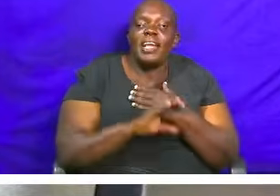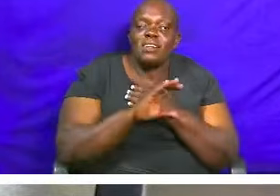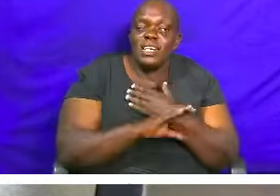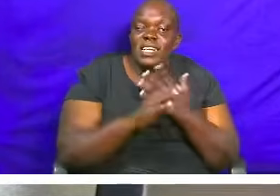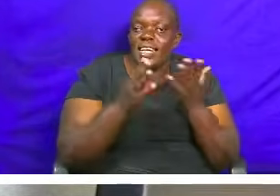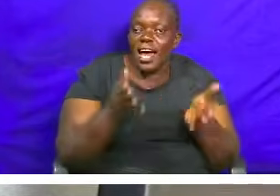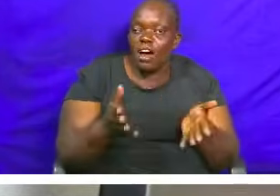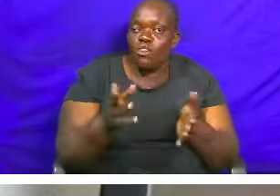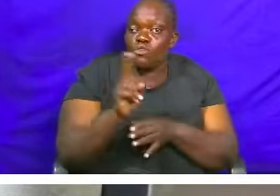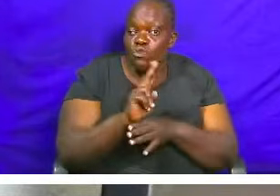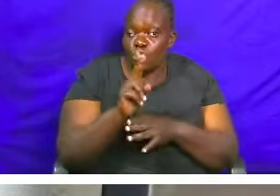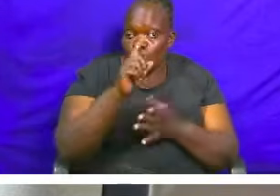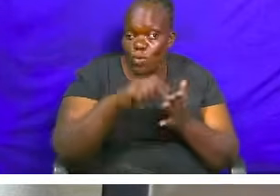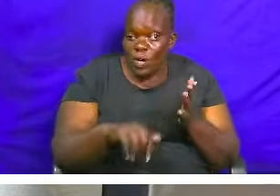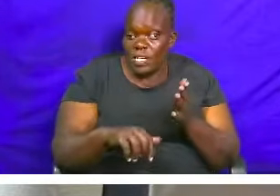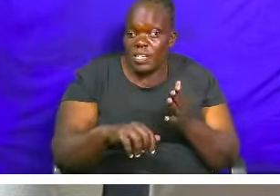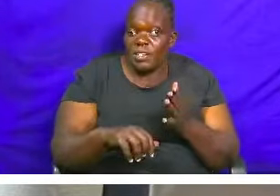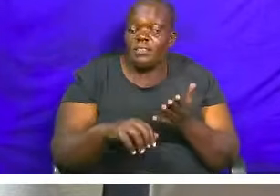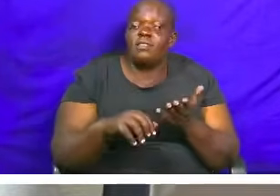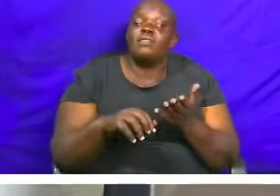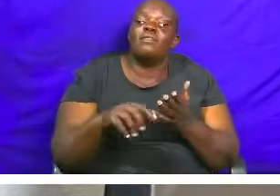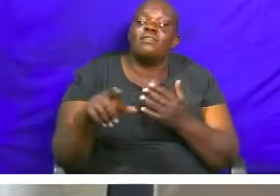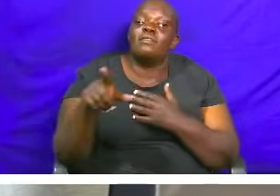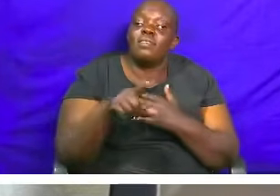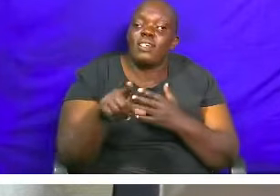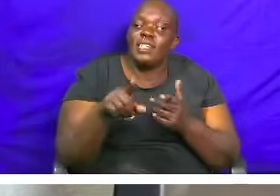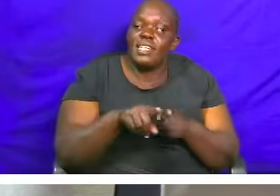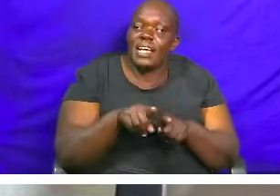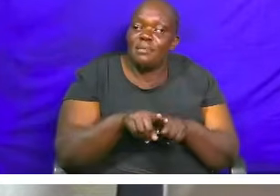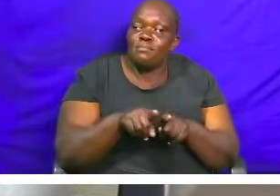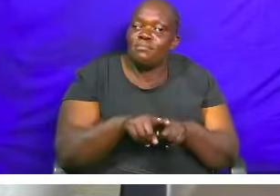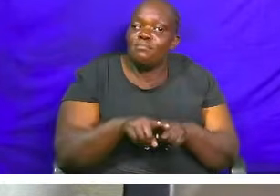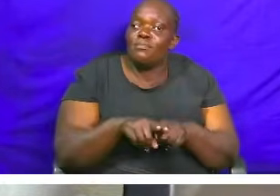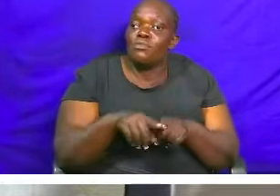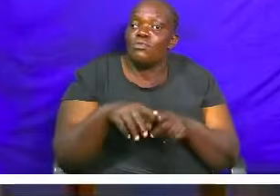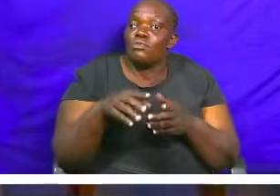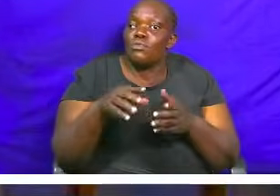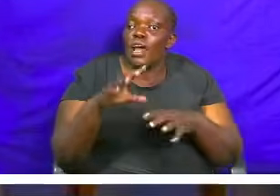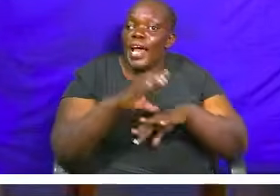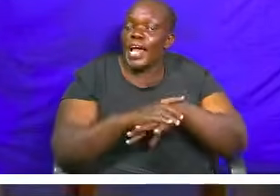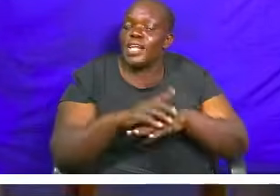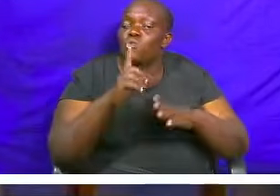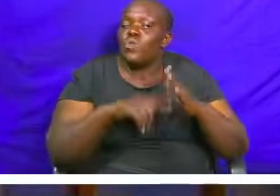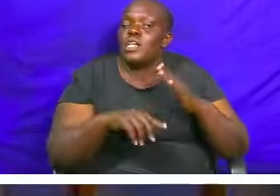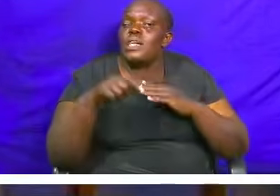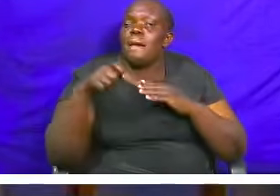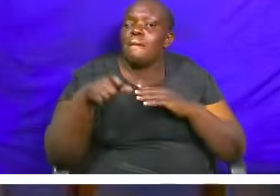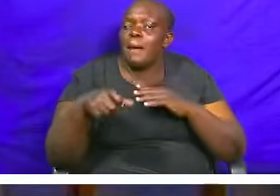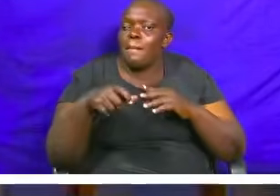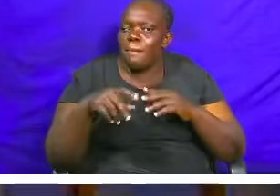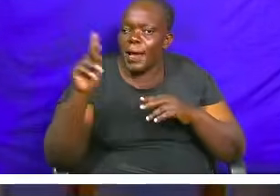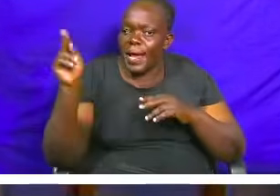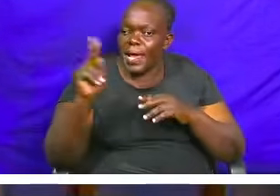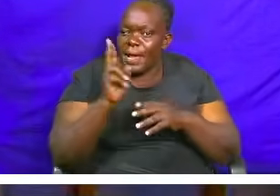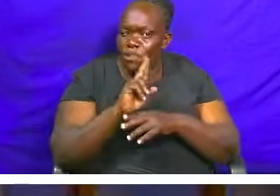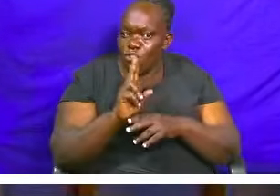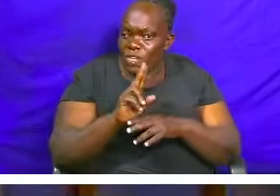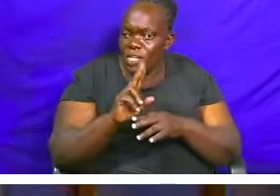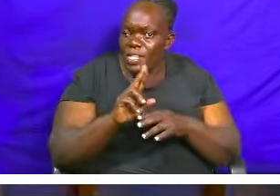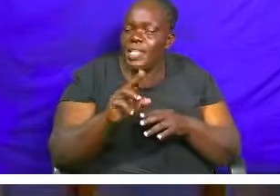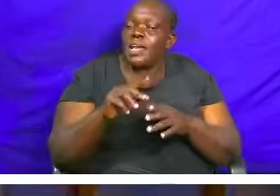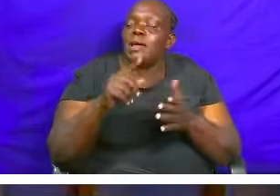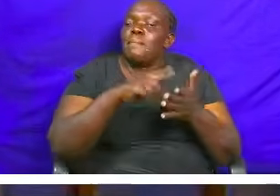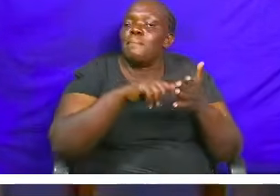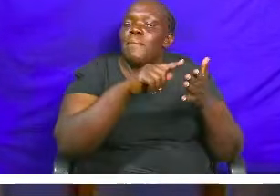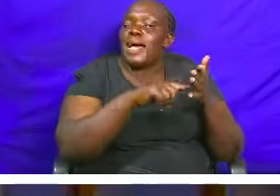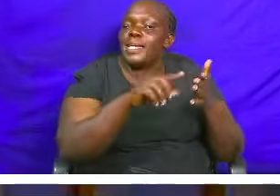now using the price of February and January to determine what will go to the palm price. Okay. While Kenya is using the March pricing. Okay.